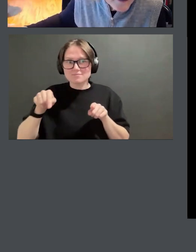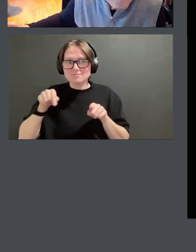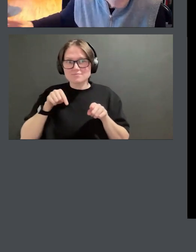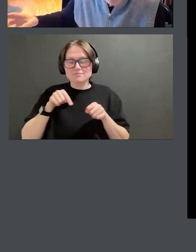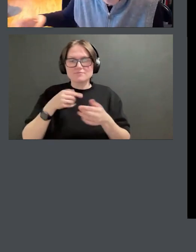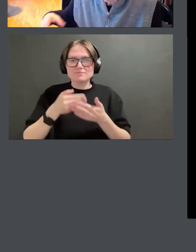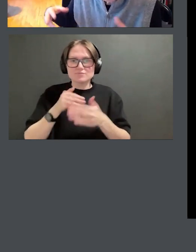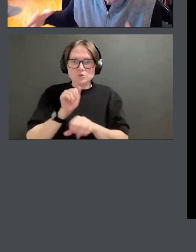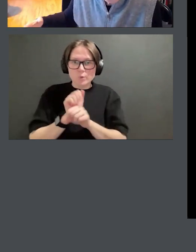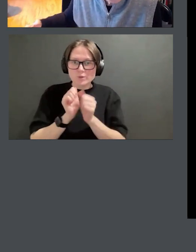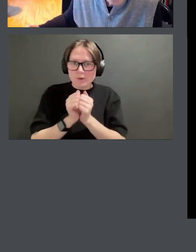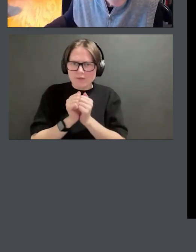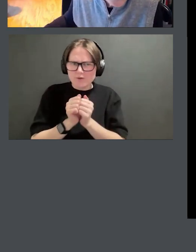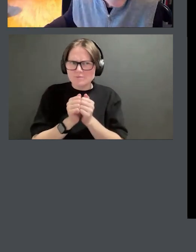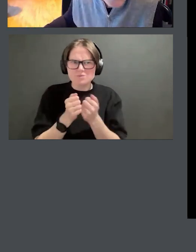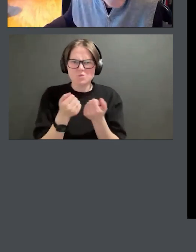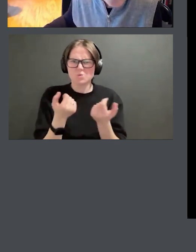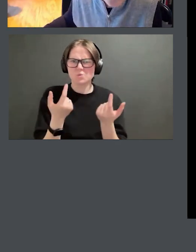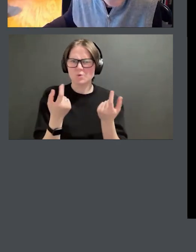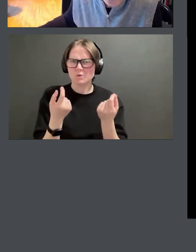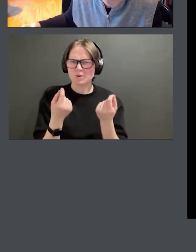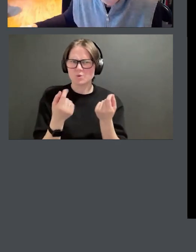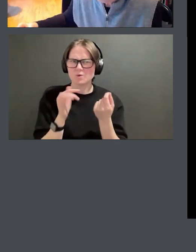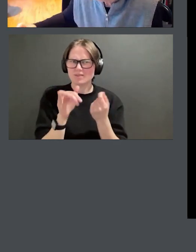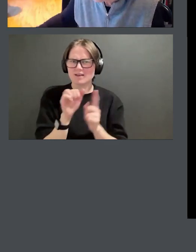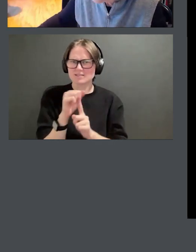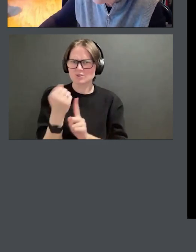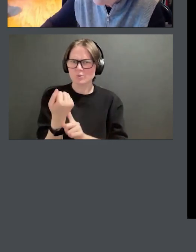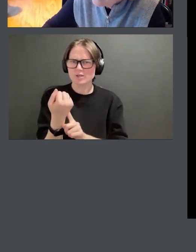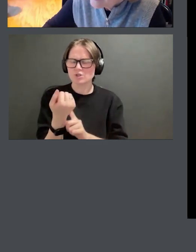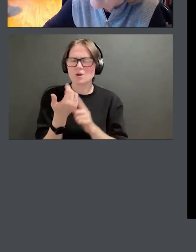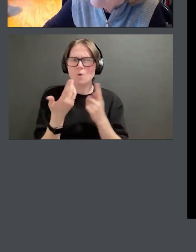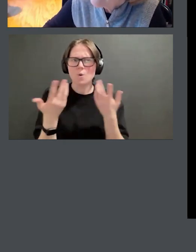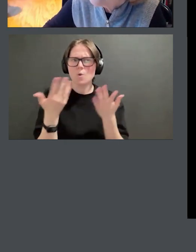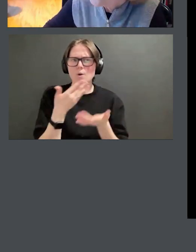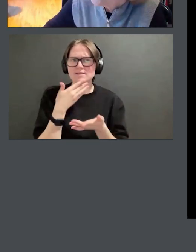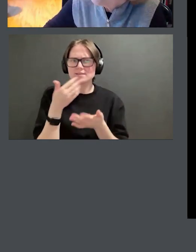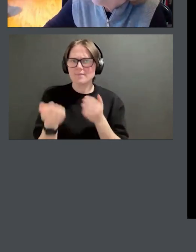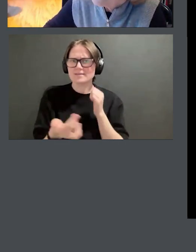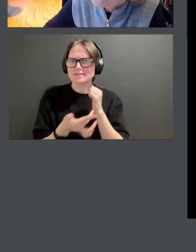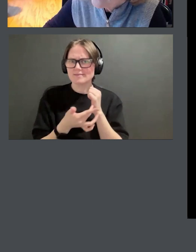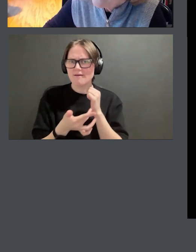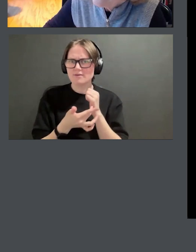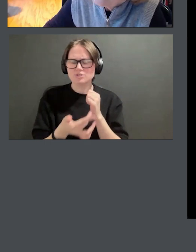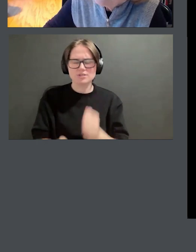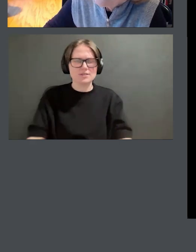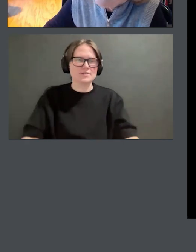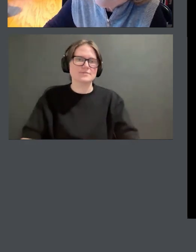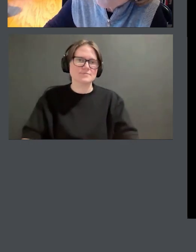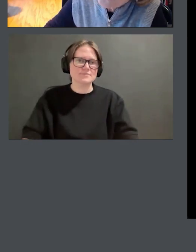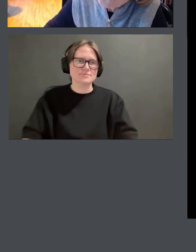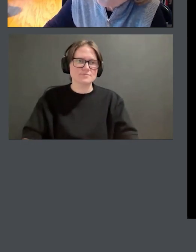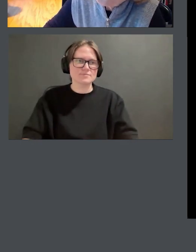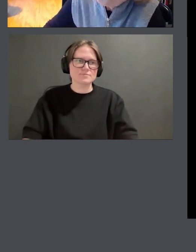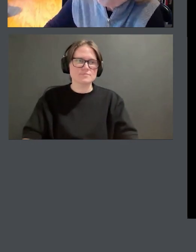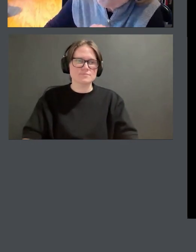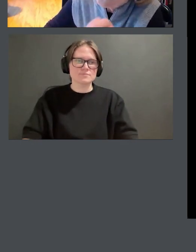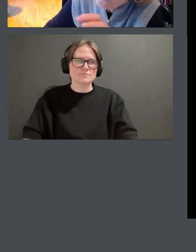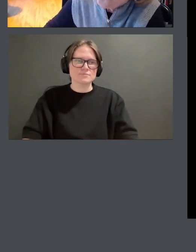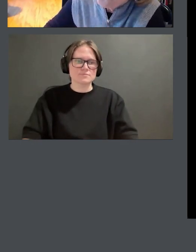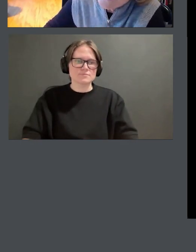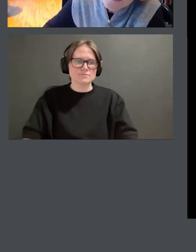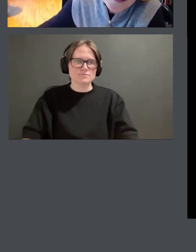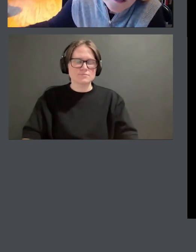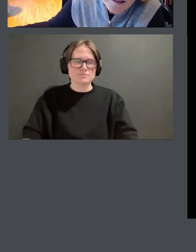to them. What do we do in that situation? What is the best technology? Because